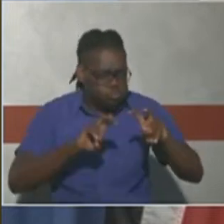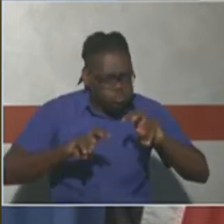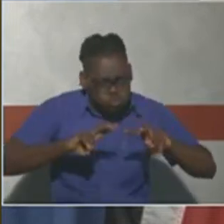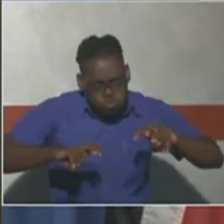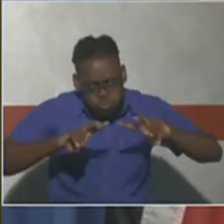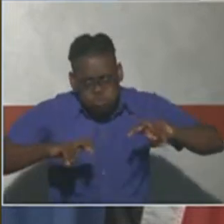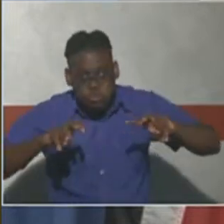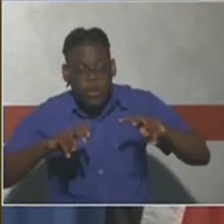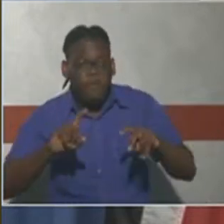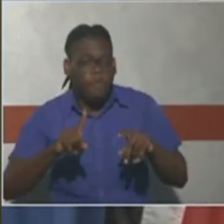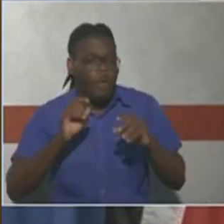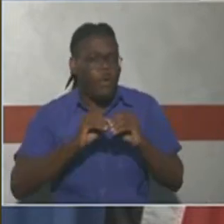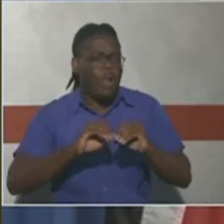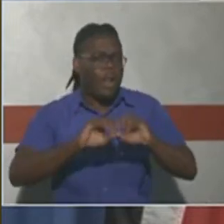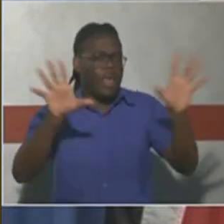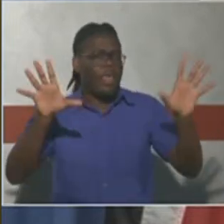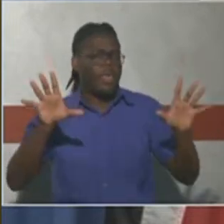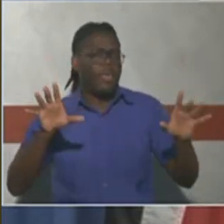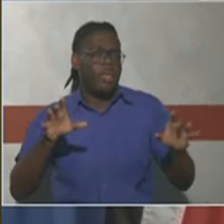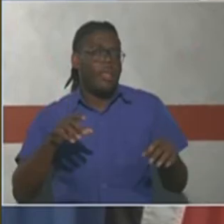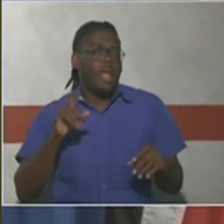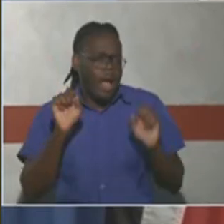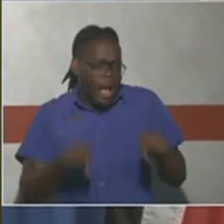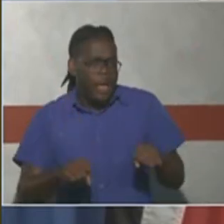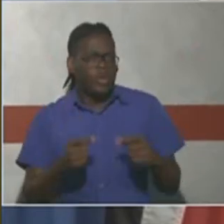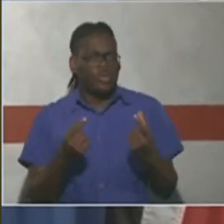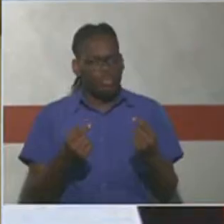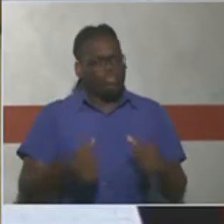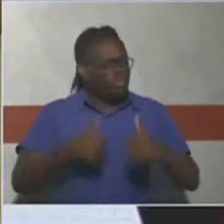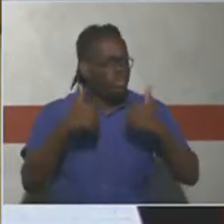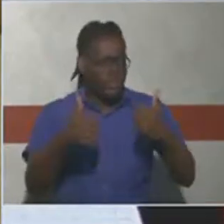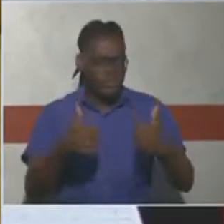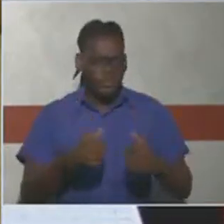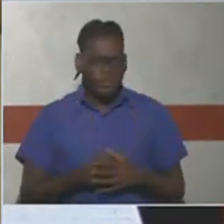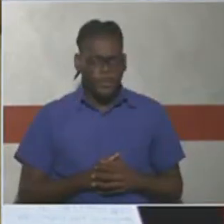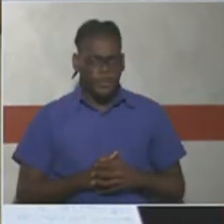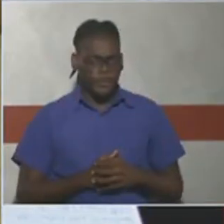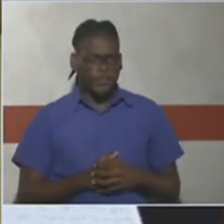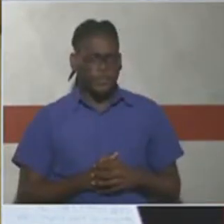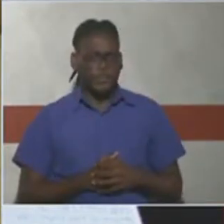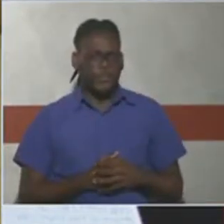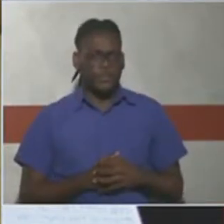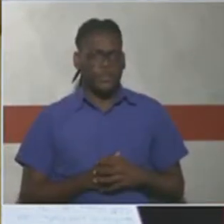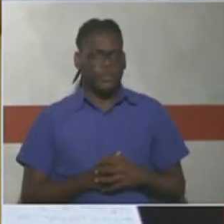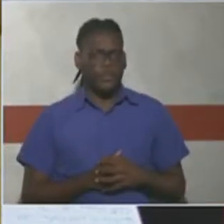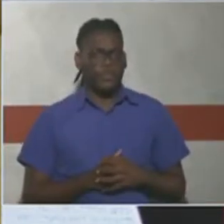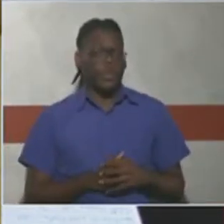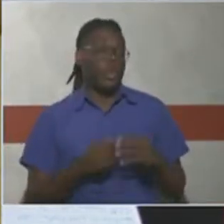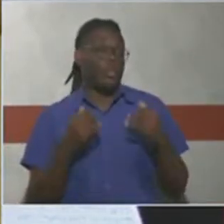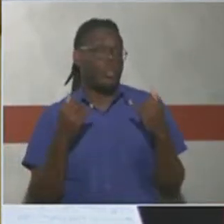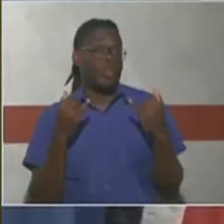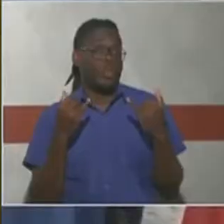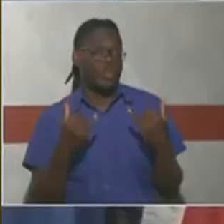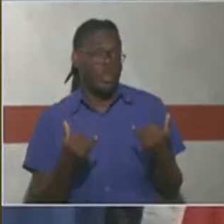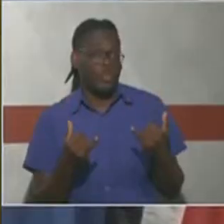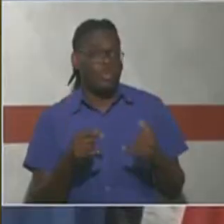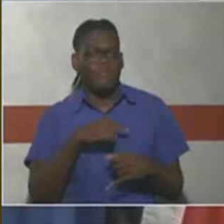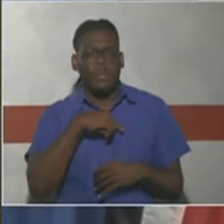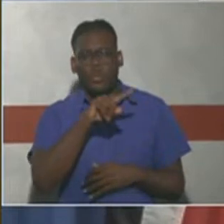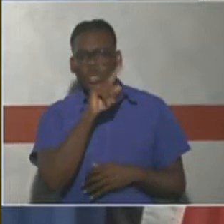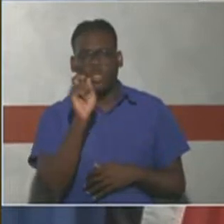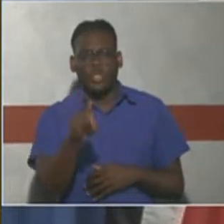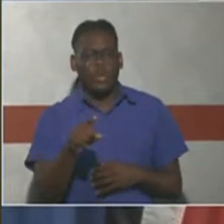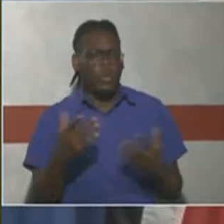that we think are beyond us. Term, when does that start? Does that start after you sign off on the term? Well, that would be put in